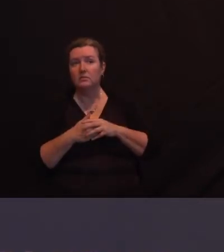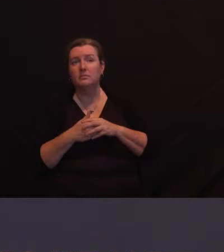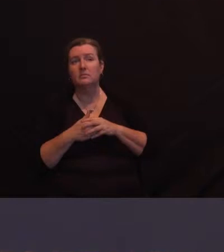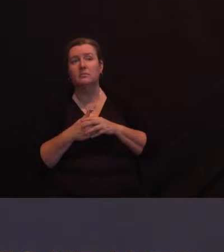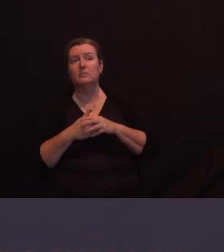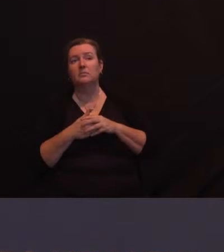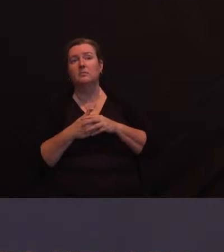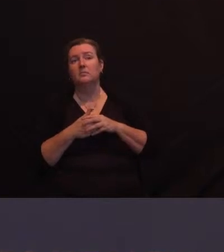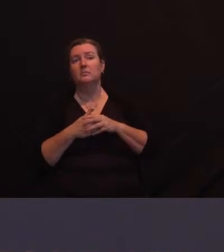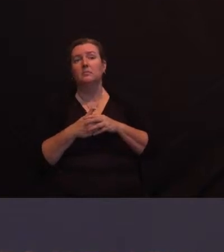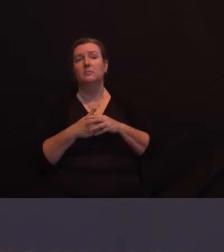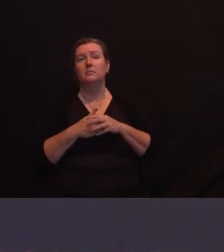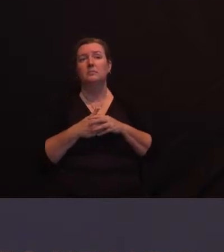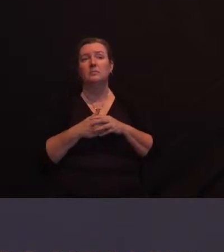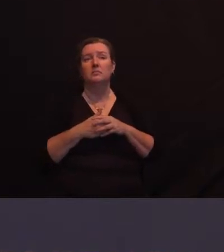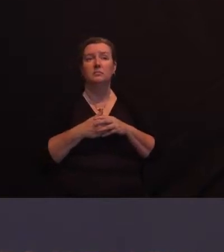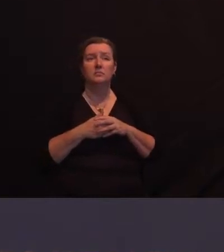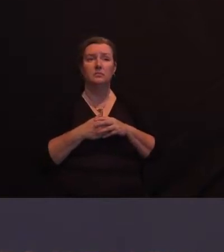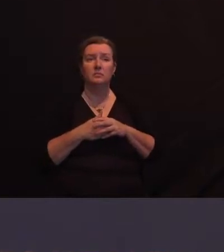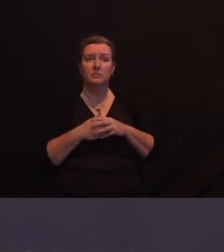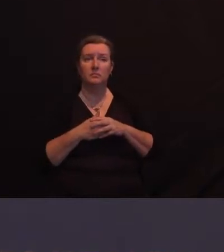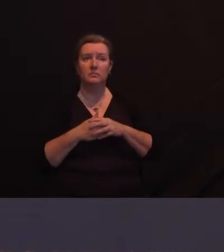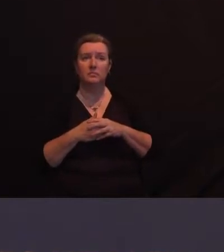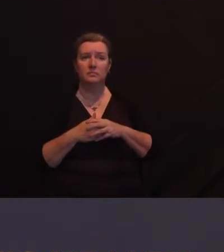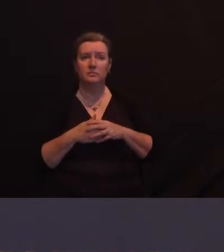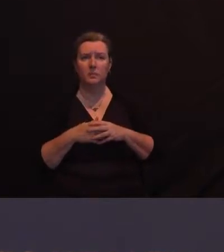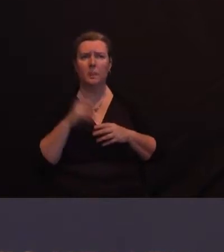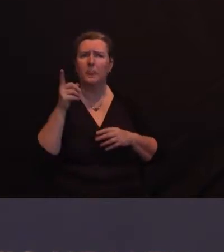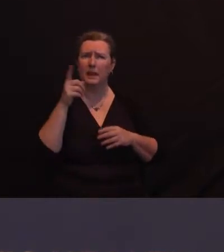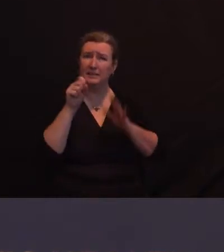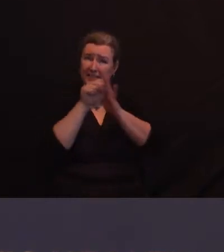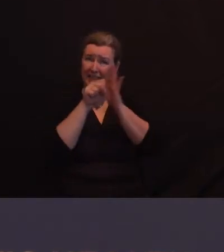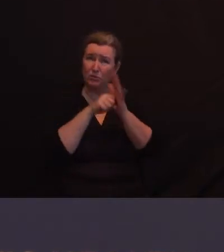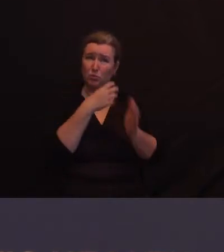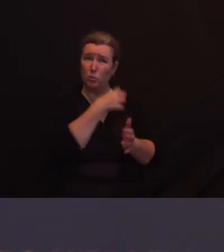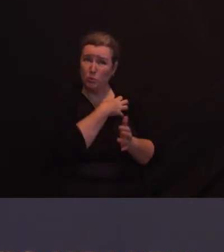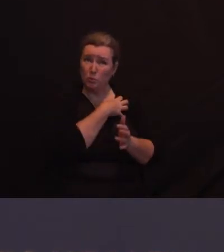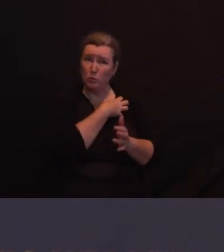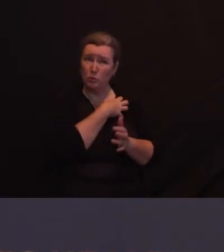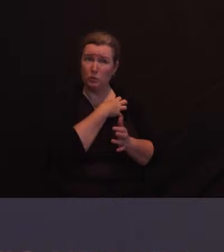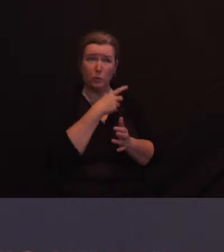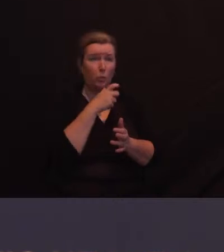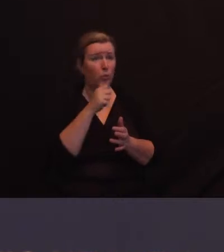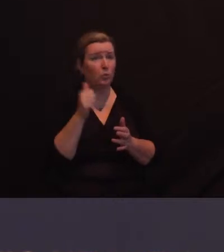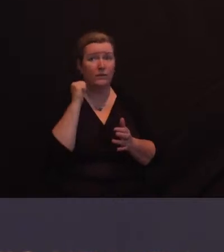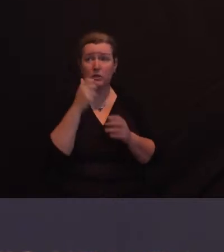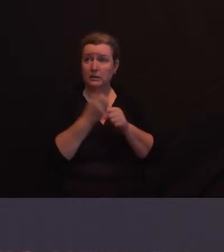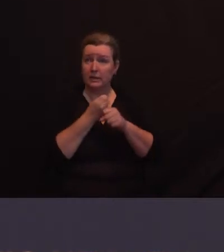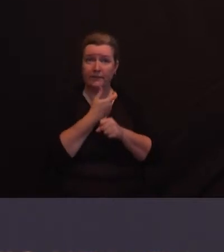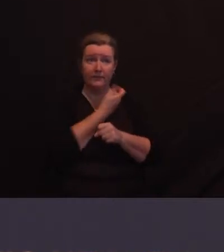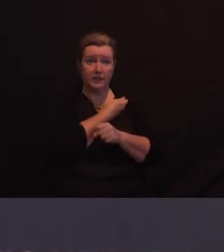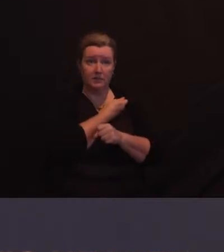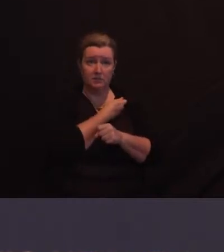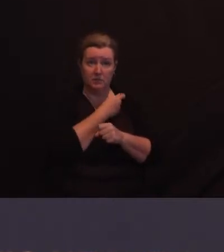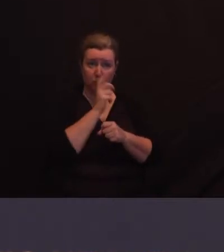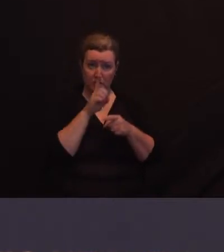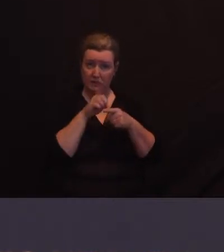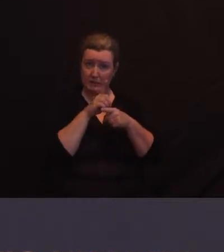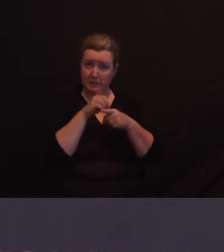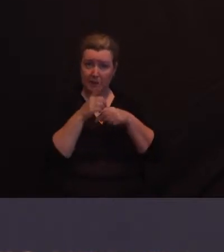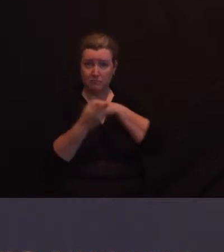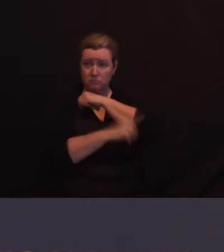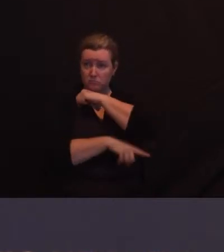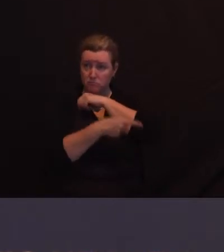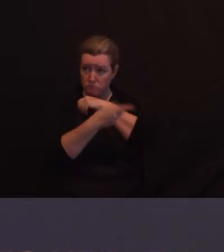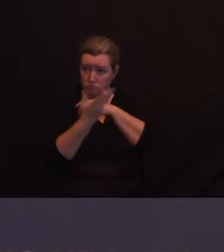comes to discipline. Will you be disciplining state troopers who don't get the vaccine in addition to testing them? And Governor,